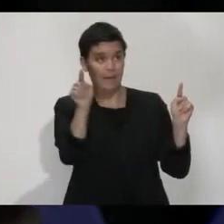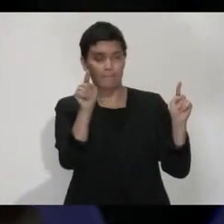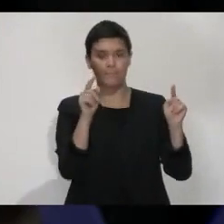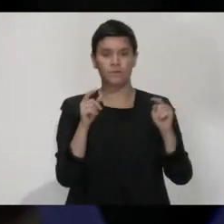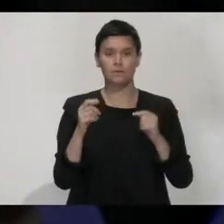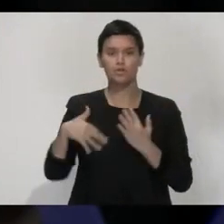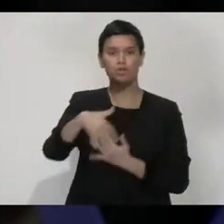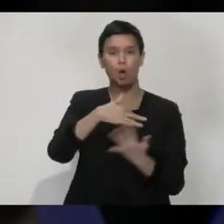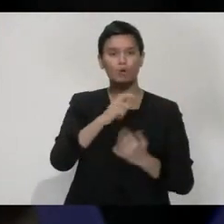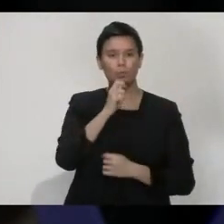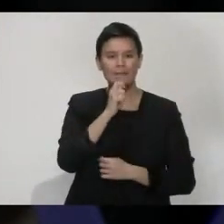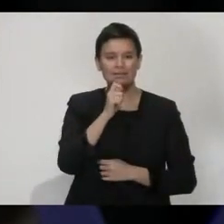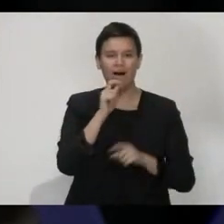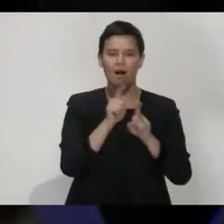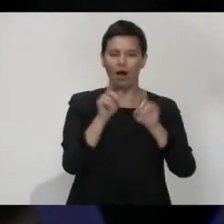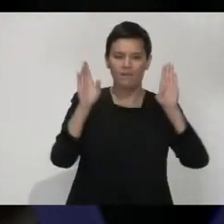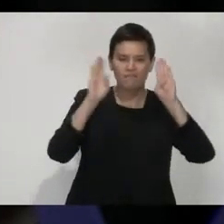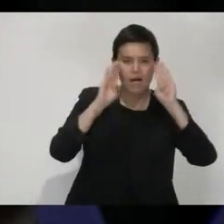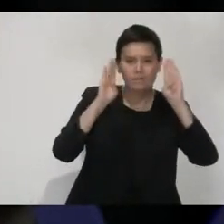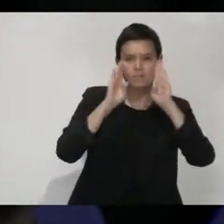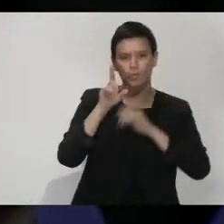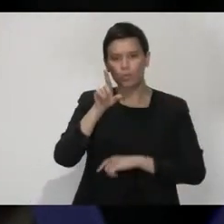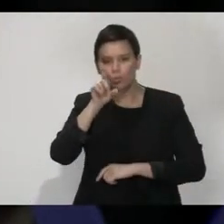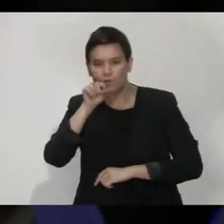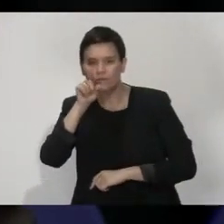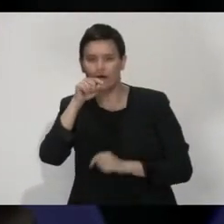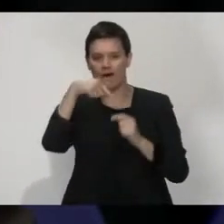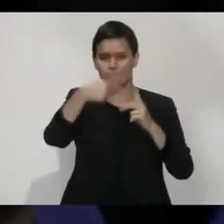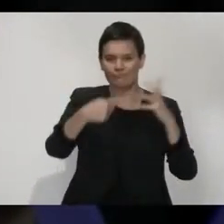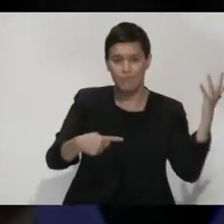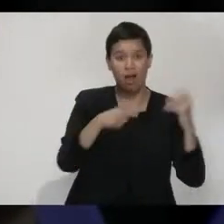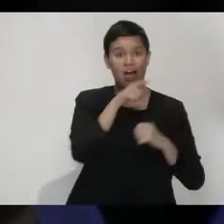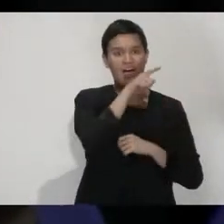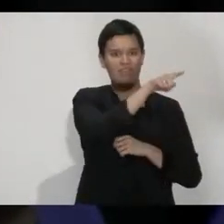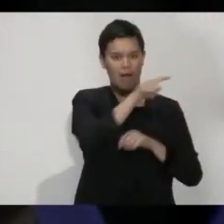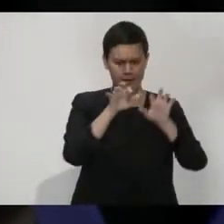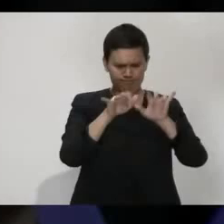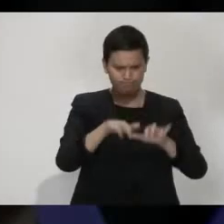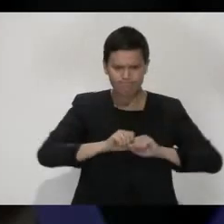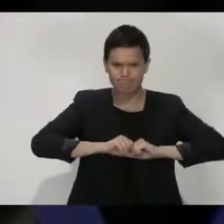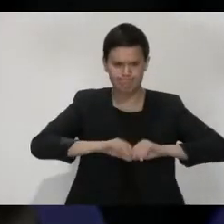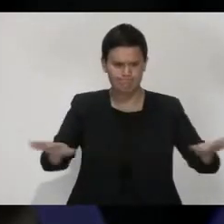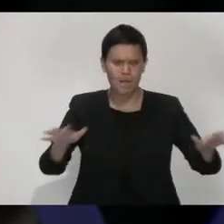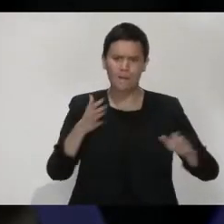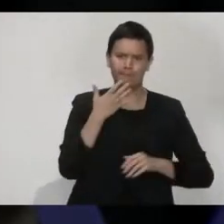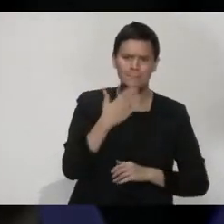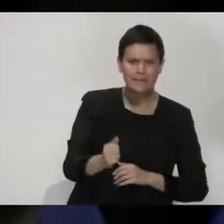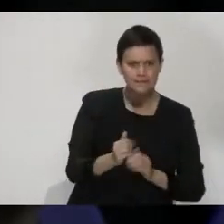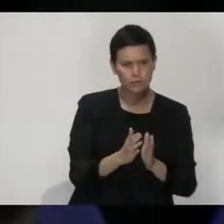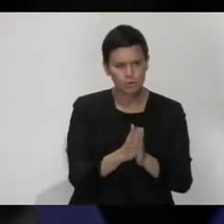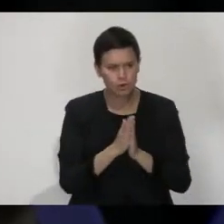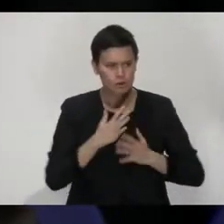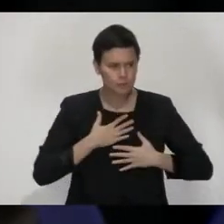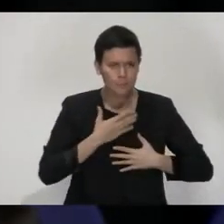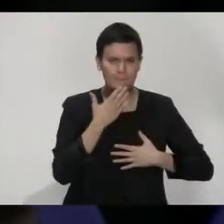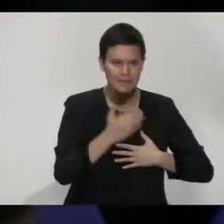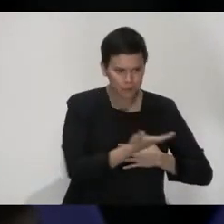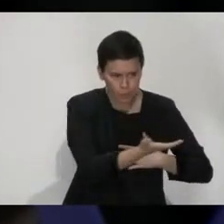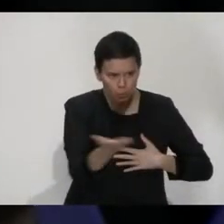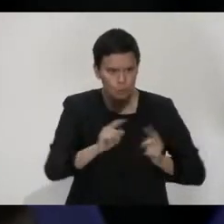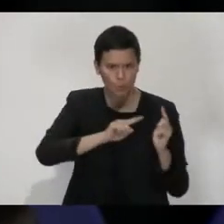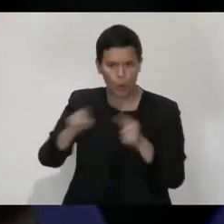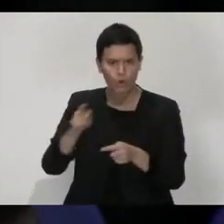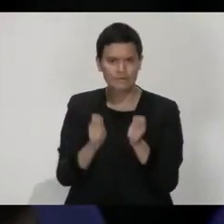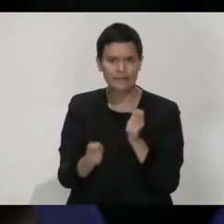messages this weekend to their congregations, asking them to be tested. So, we've got the full weight